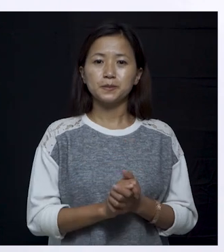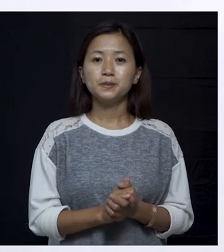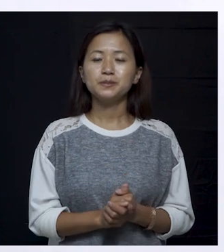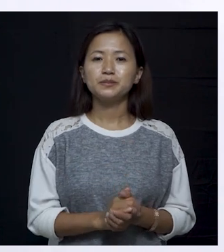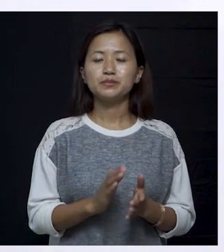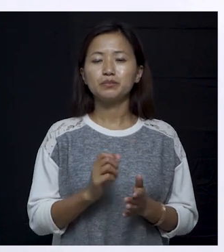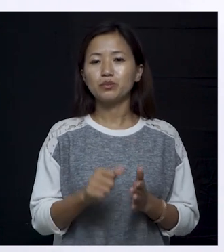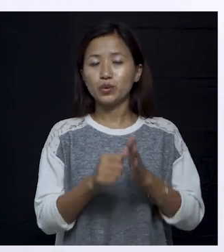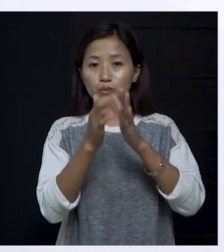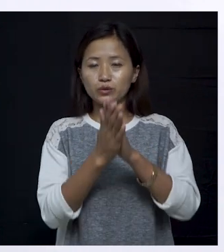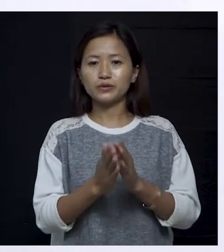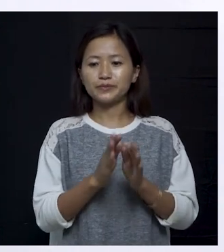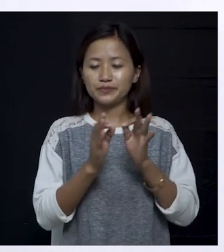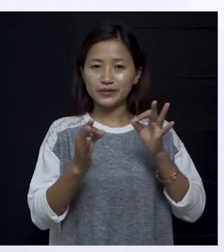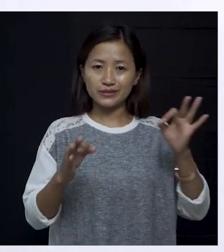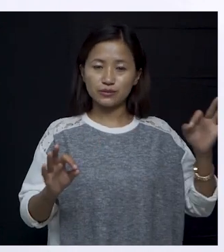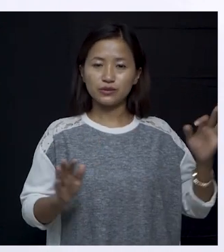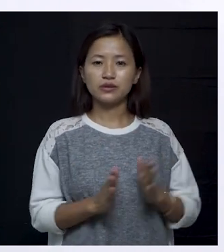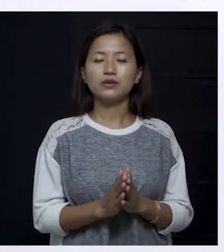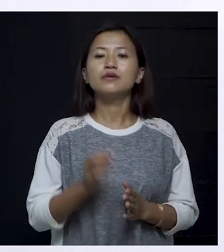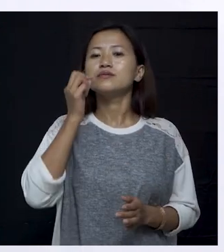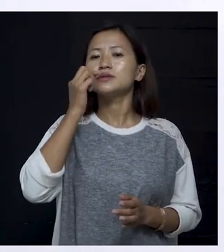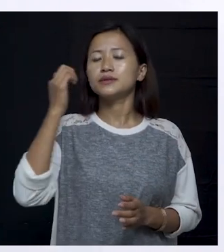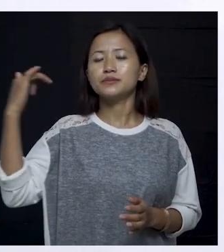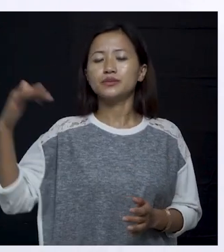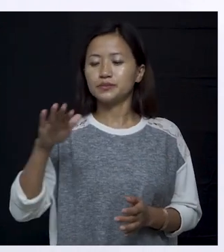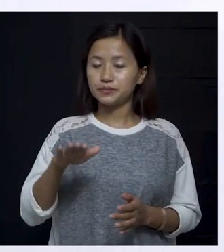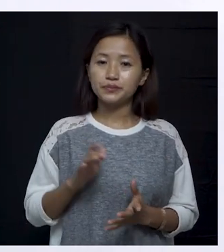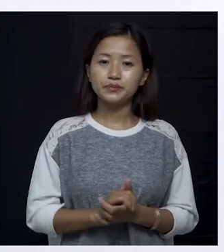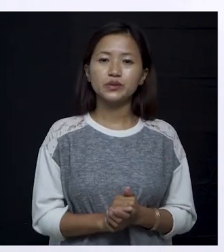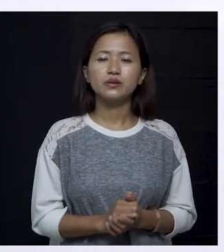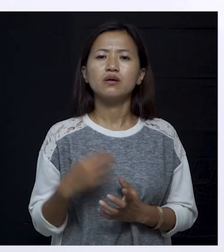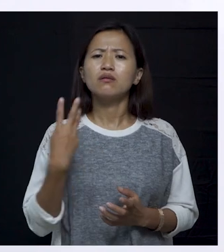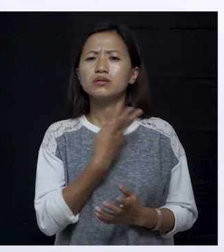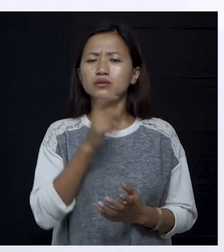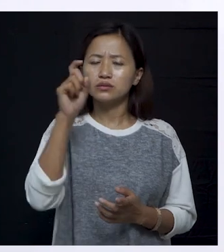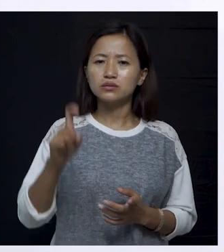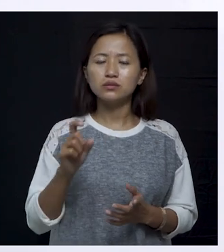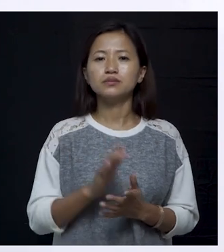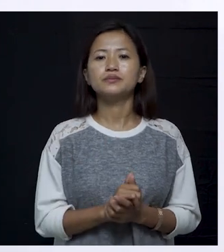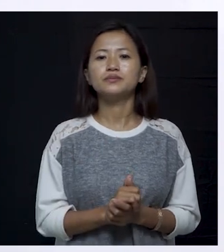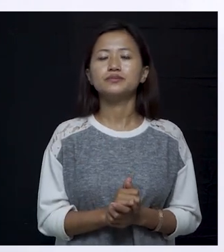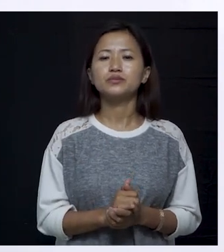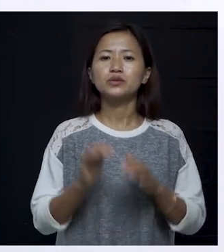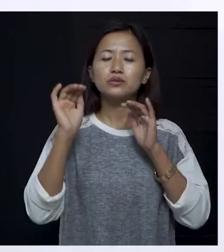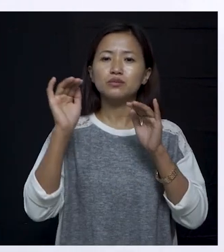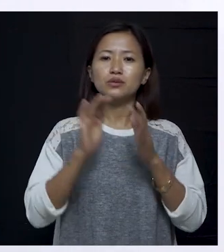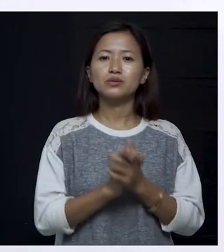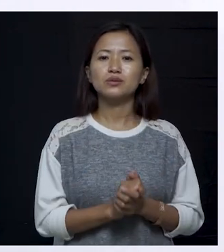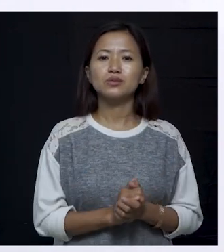to promote the spirit of brotherhood, that is every one of us, we need to do that. Then we are also supposed